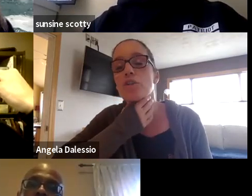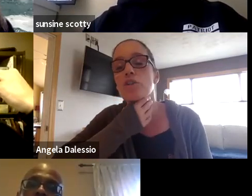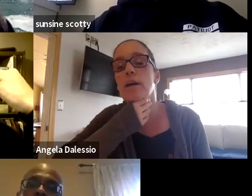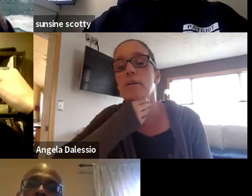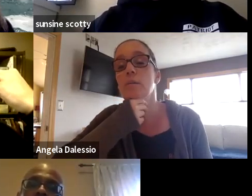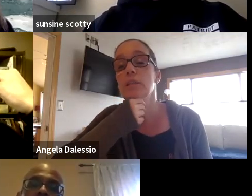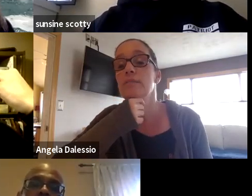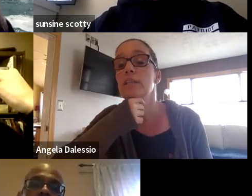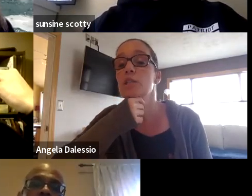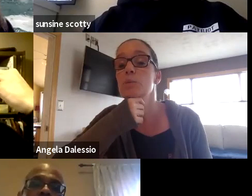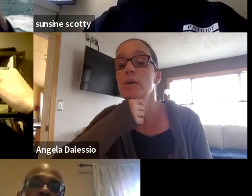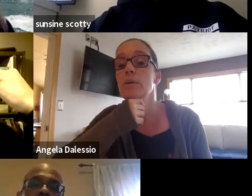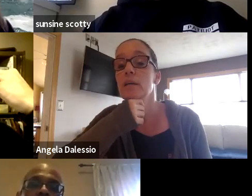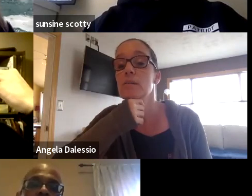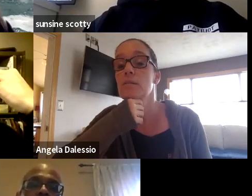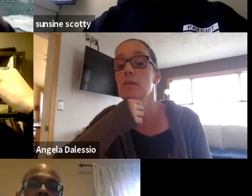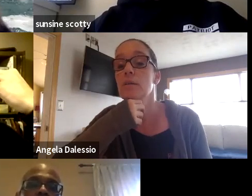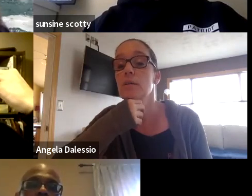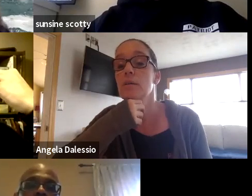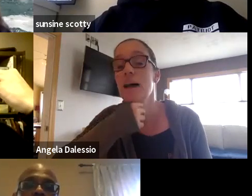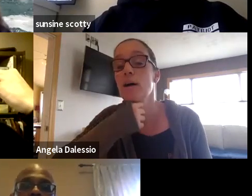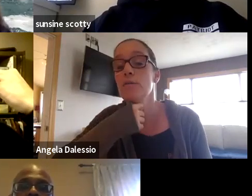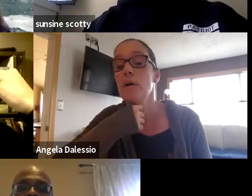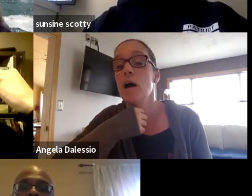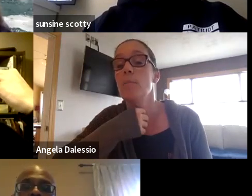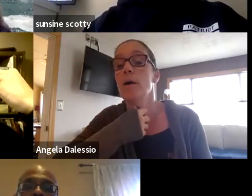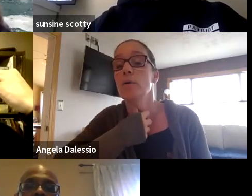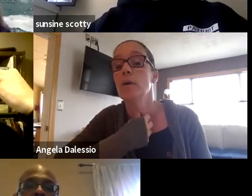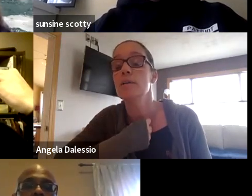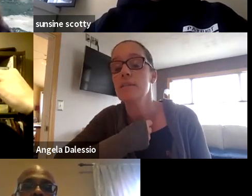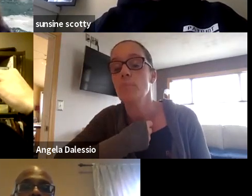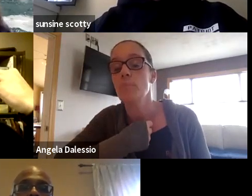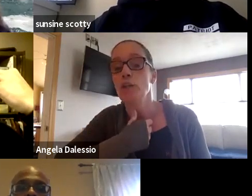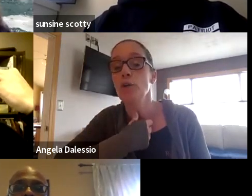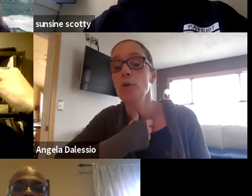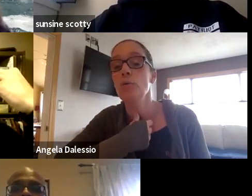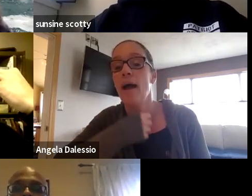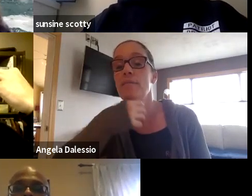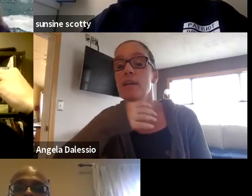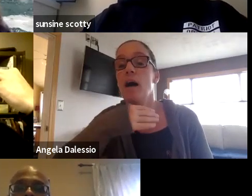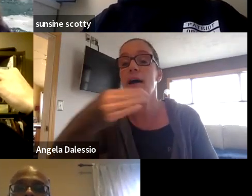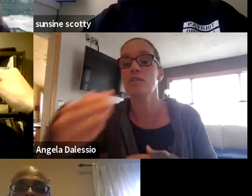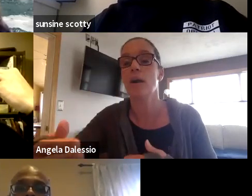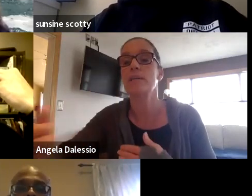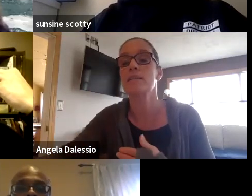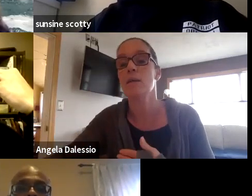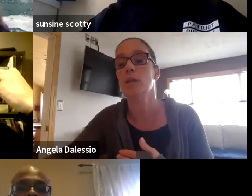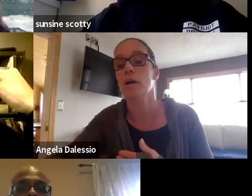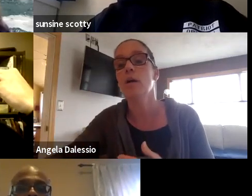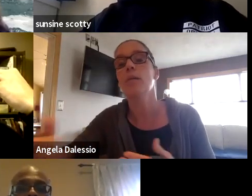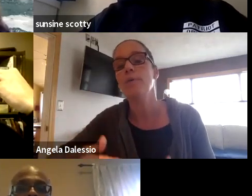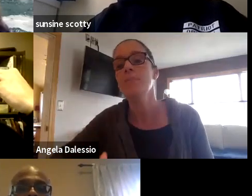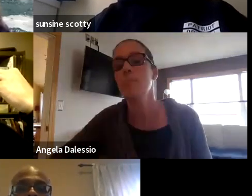you might share some lived experience Mhm. yourself about something you have done that's very